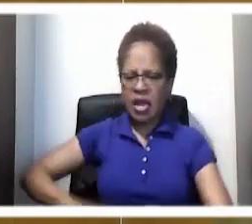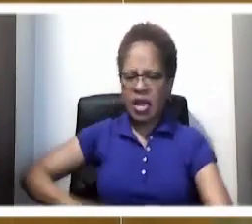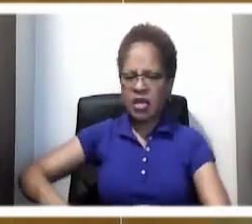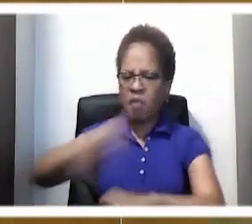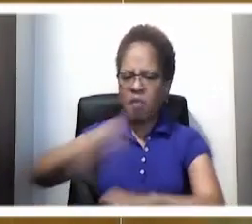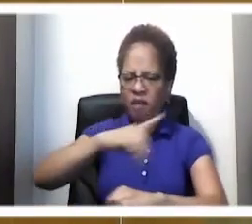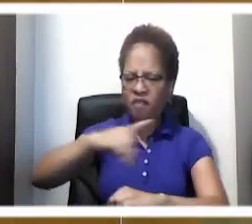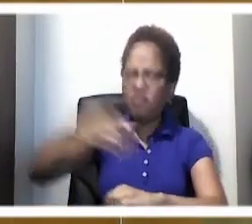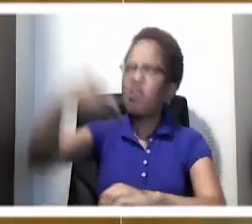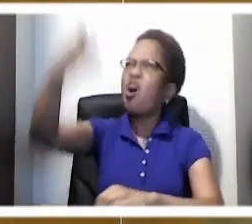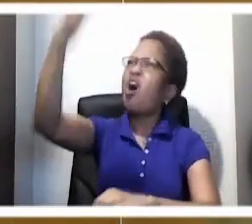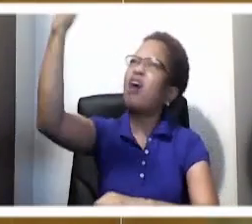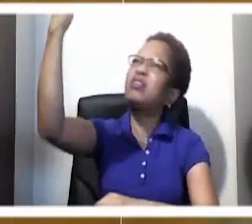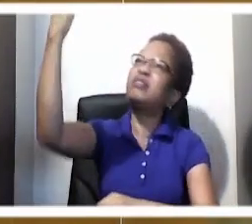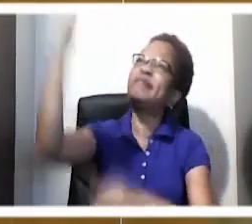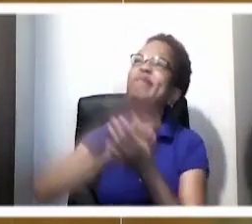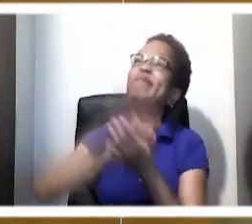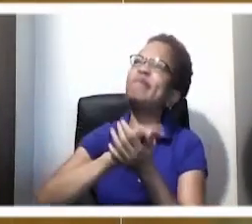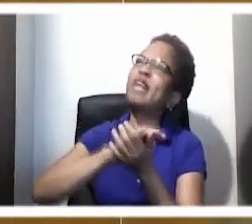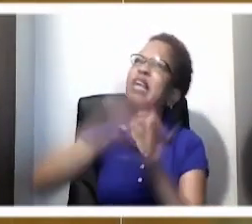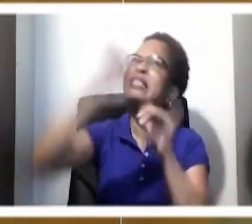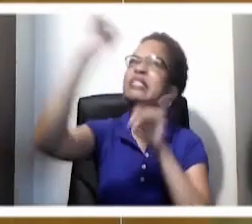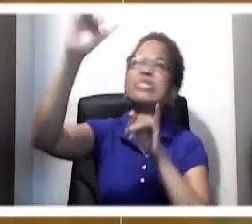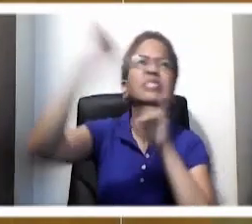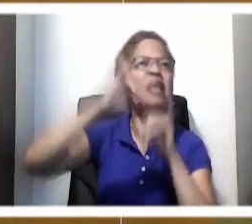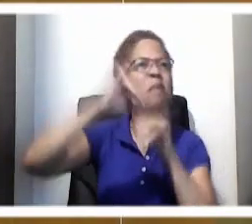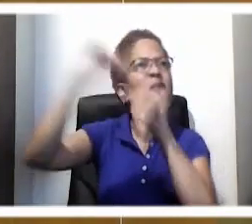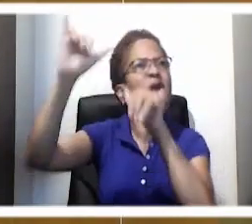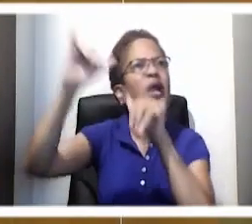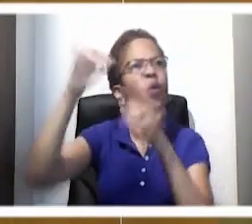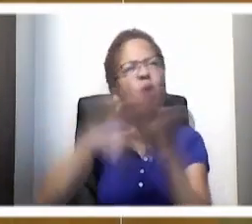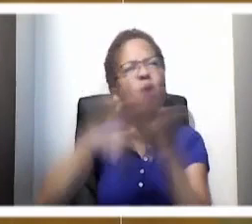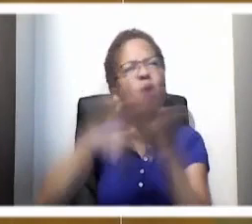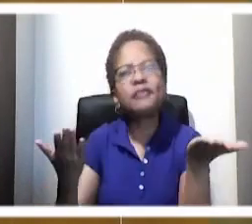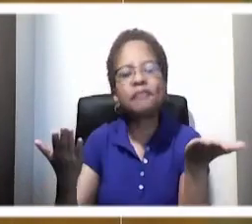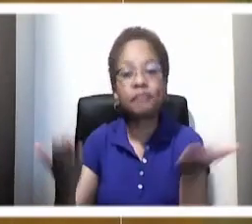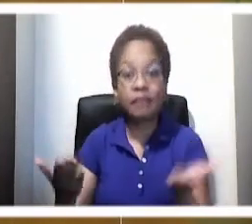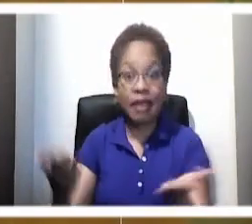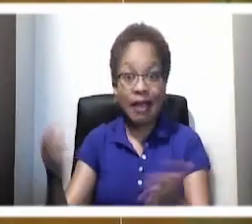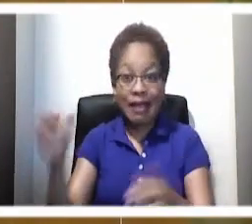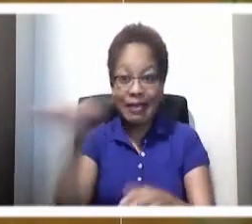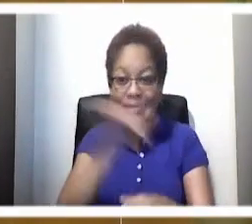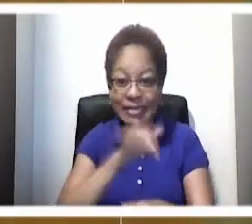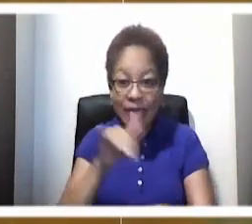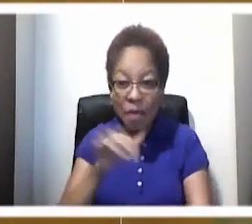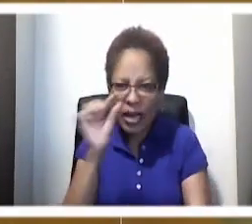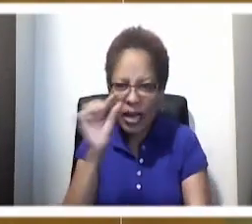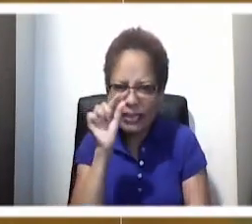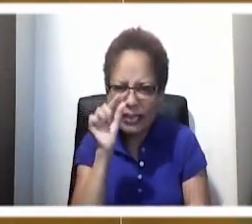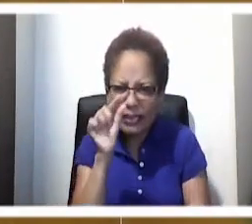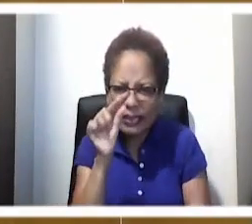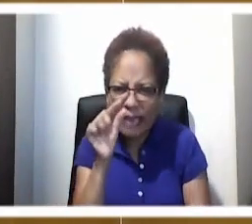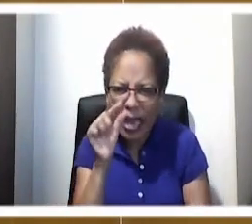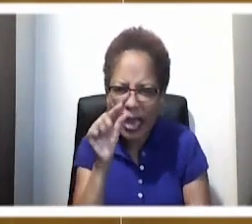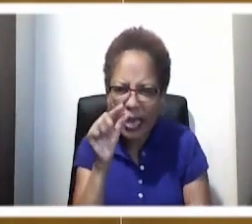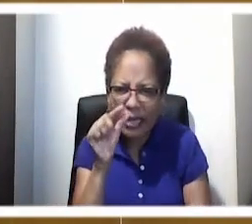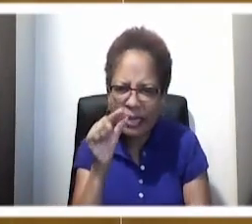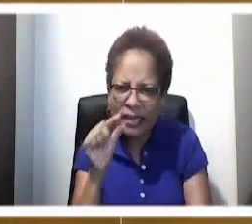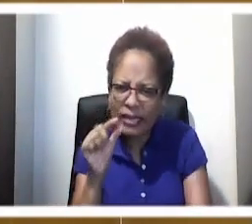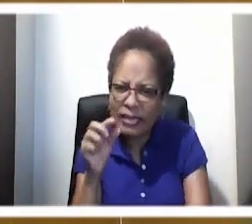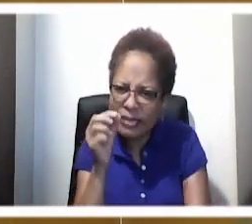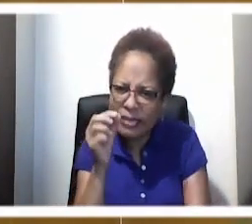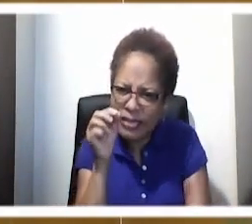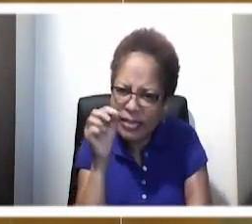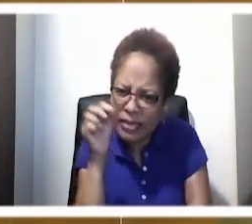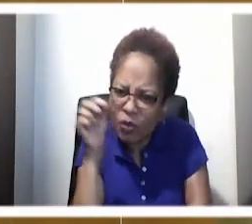parable can we find for it? It is like a mustard seed, which at the time of its sowing in the soil is